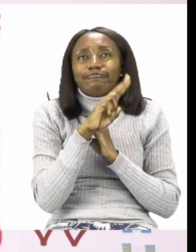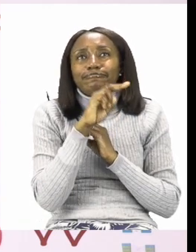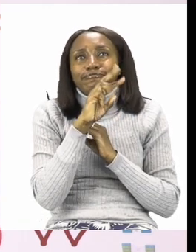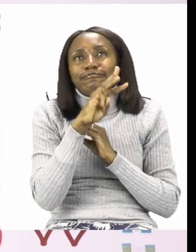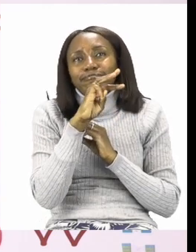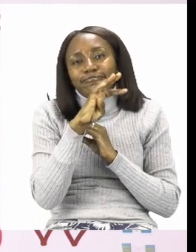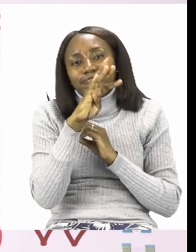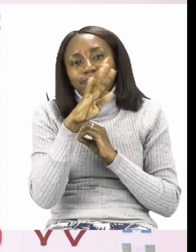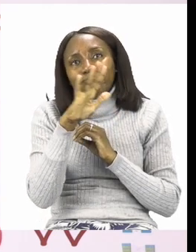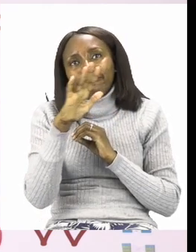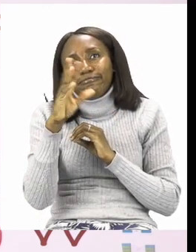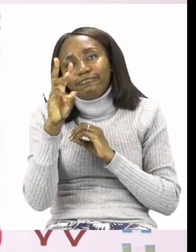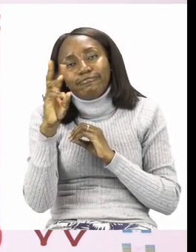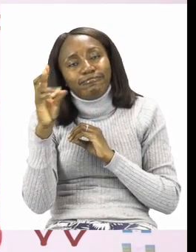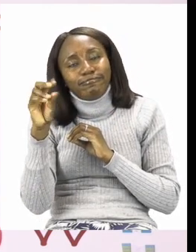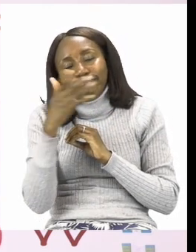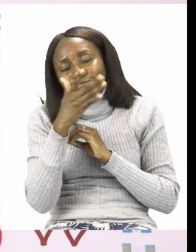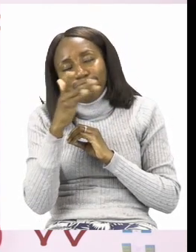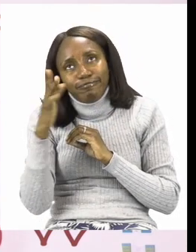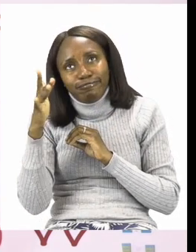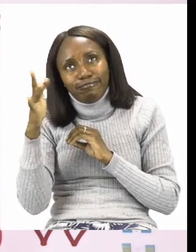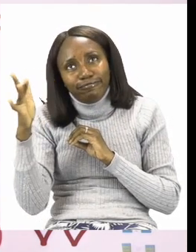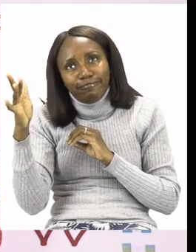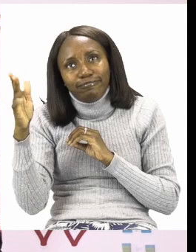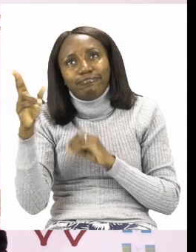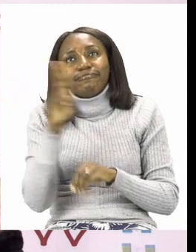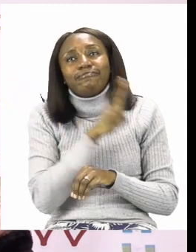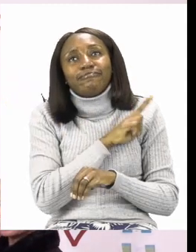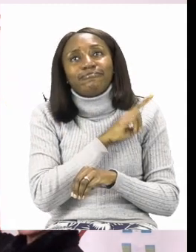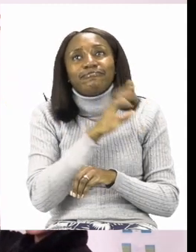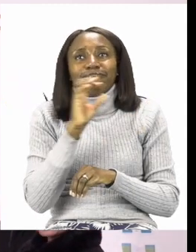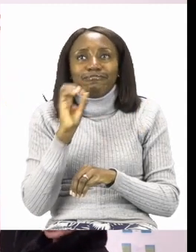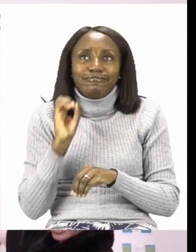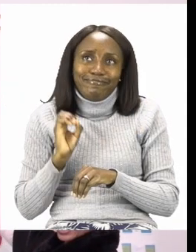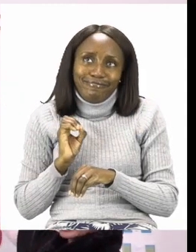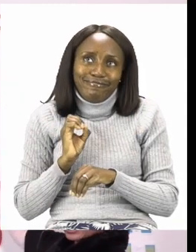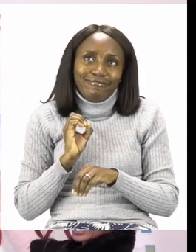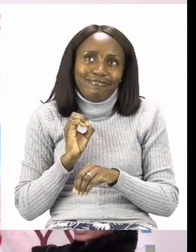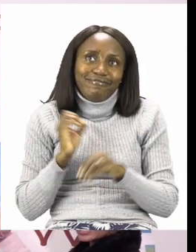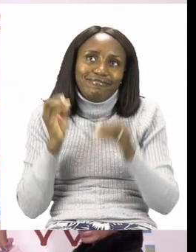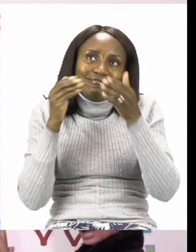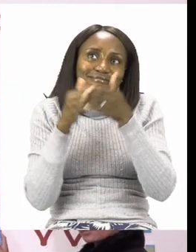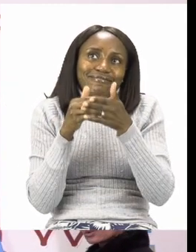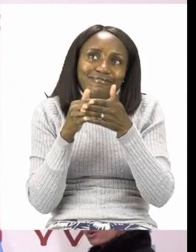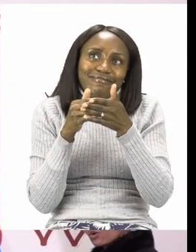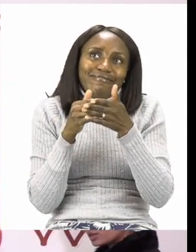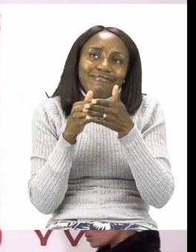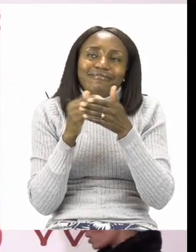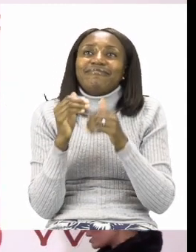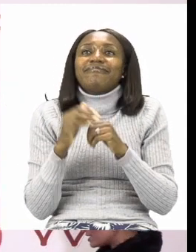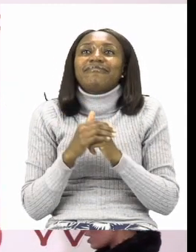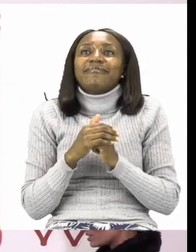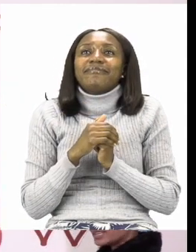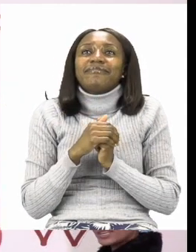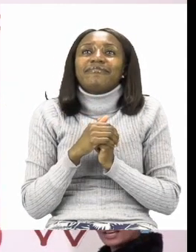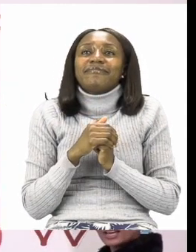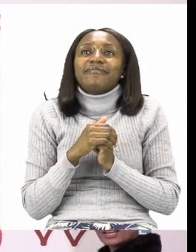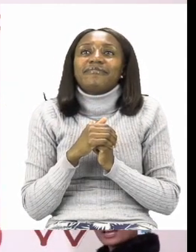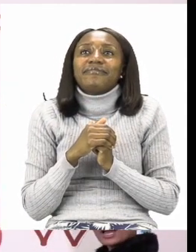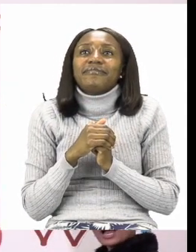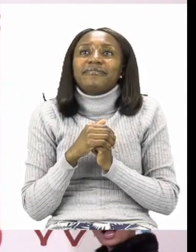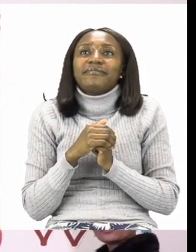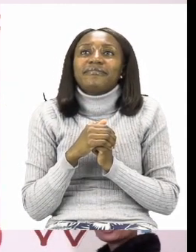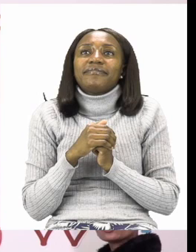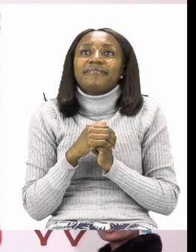then it goes up and then it goes across and then it comes all the way down